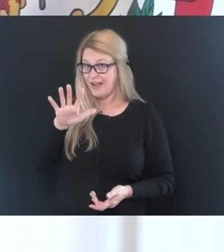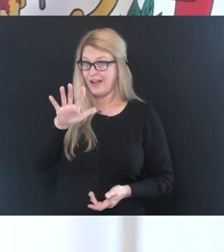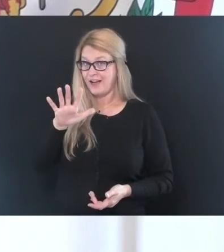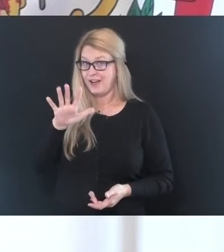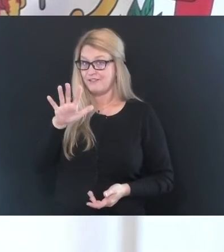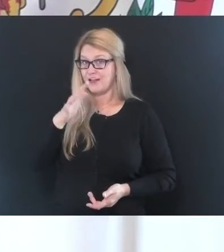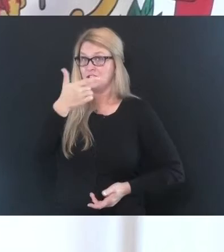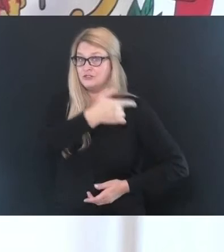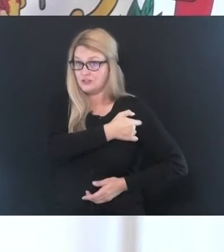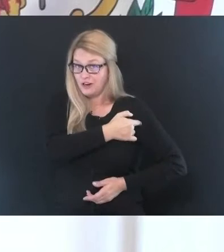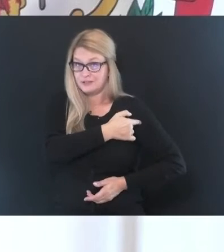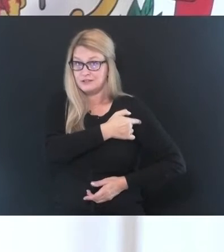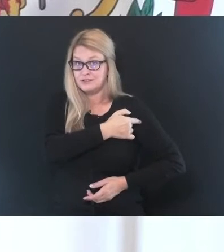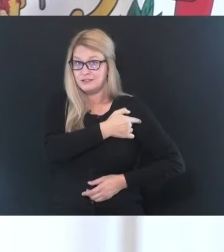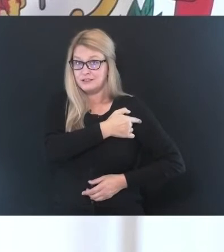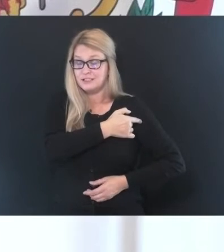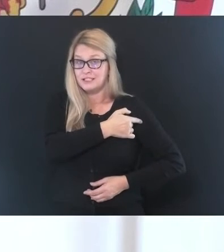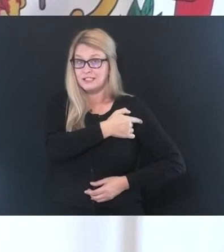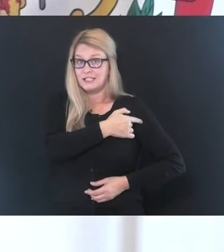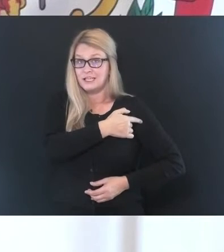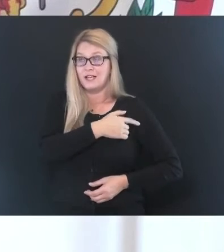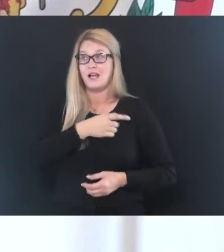15,135 doses of the